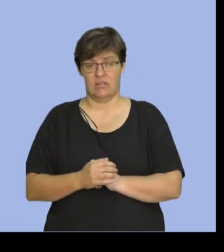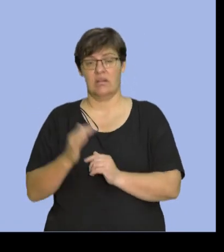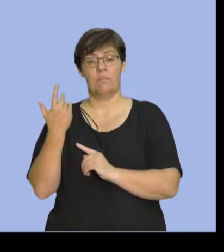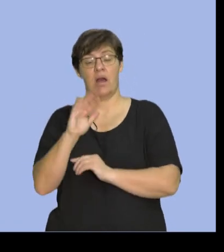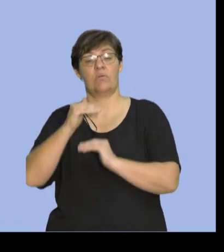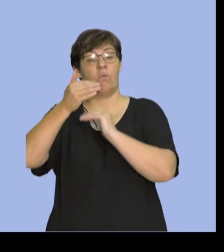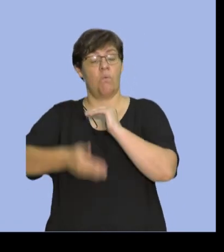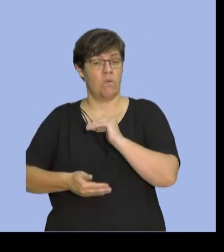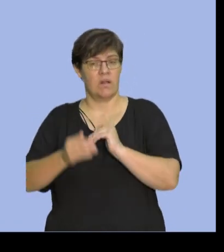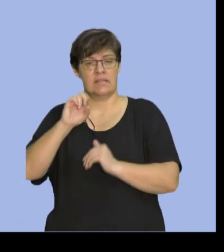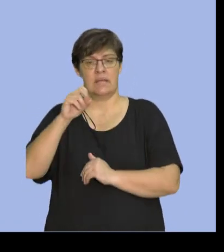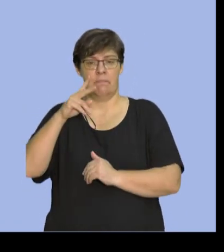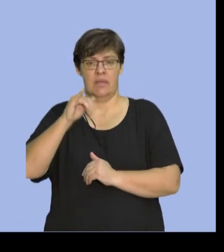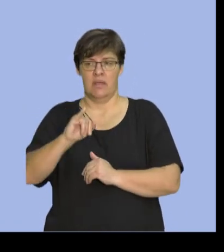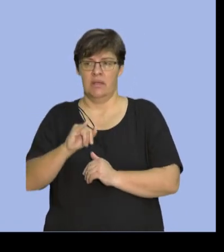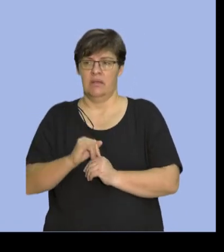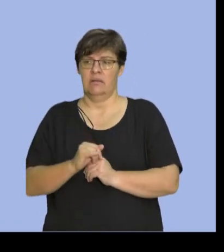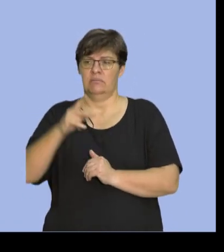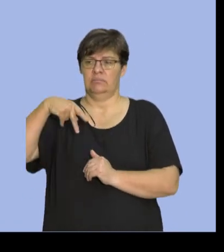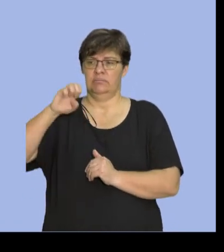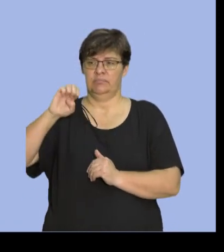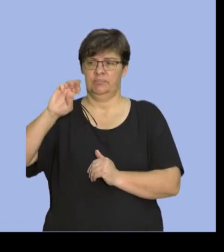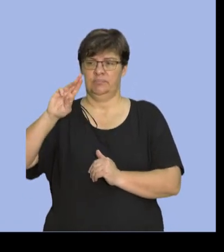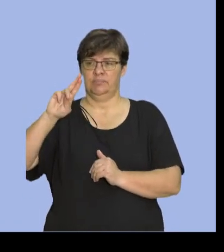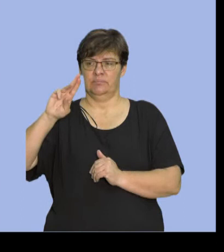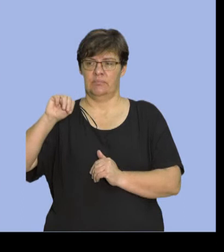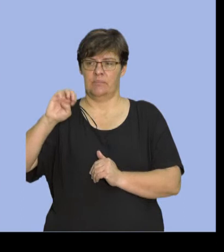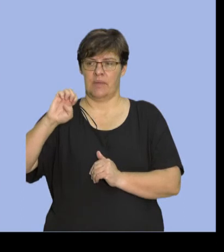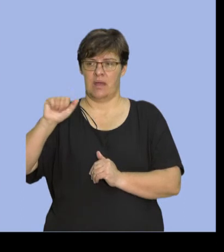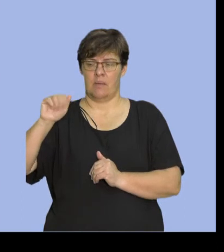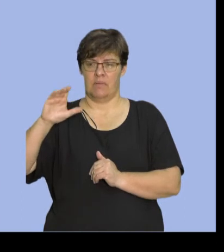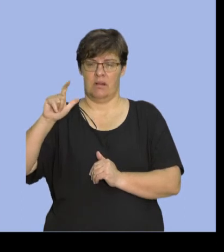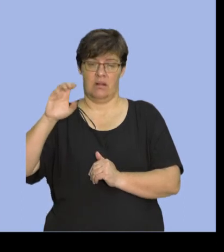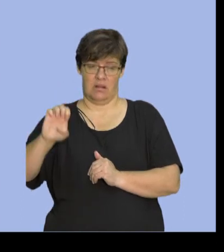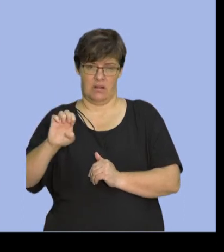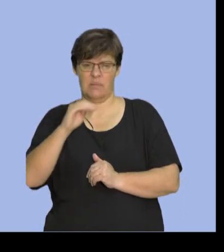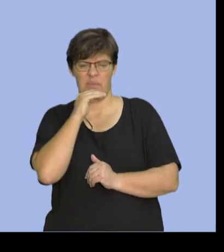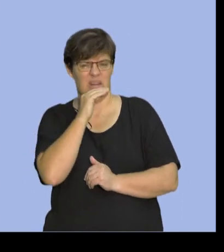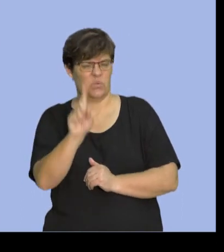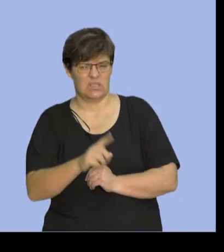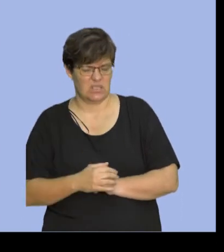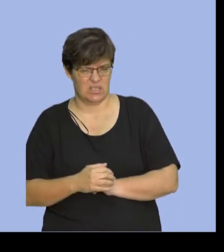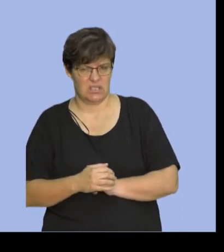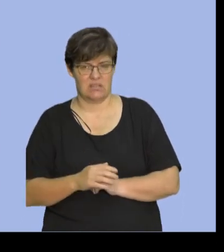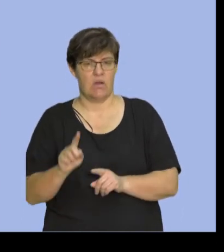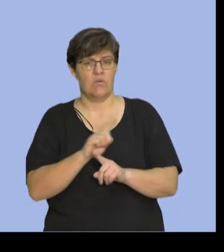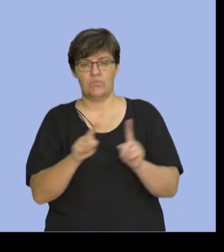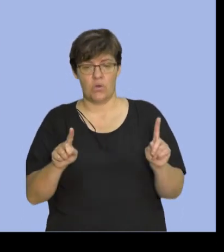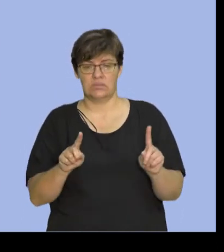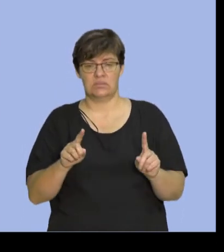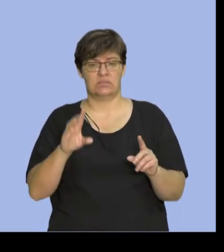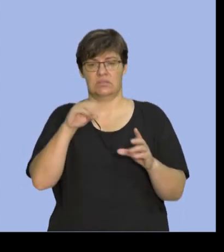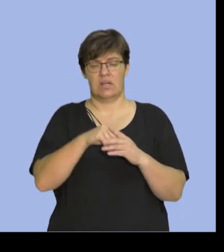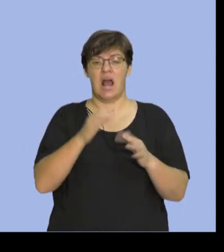a semi-permeable membrane. Essentially, semi-permeable meaning it's not impermeable.